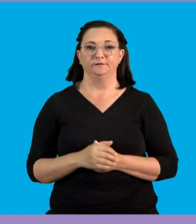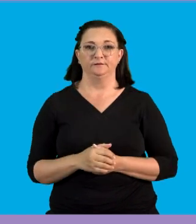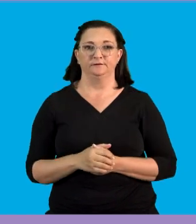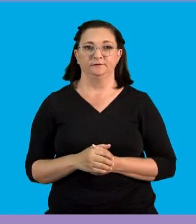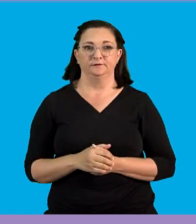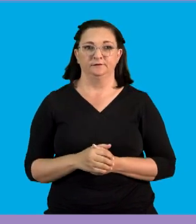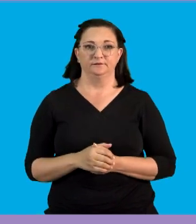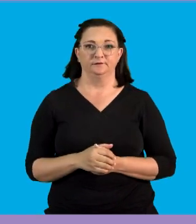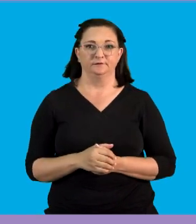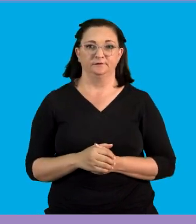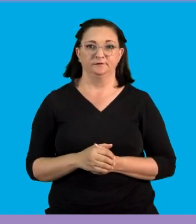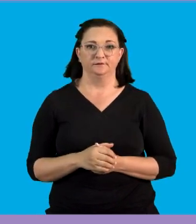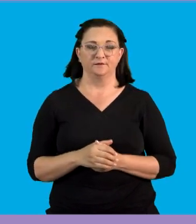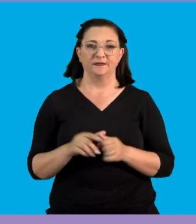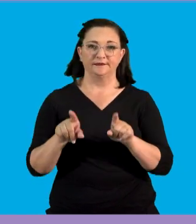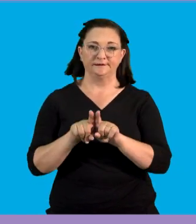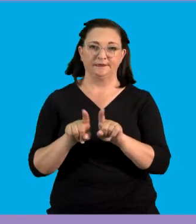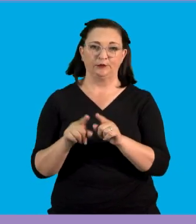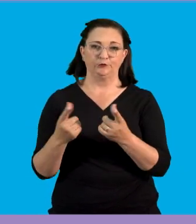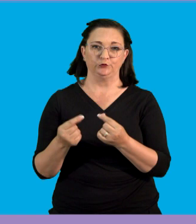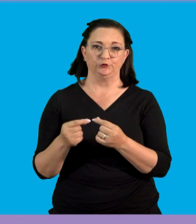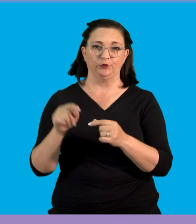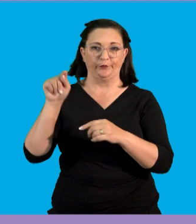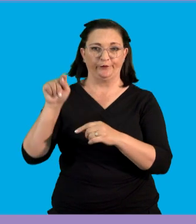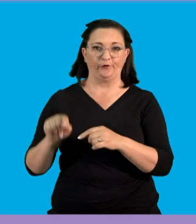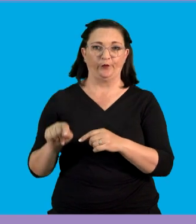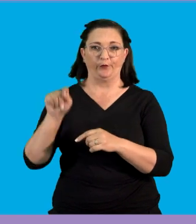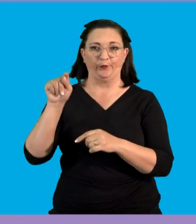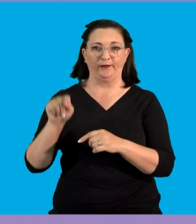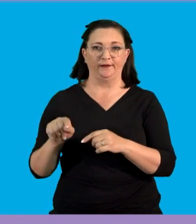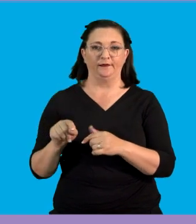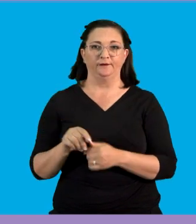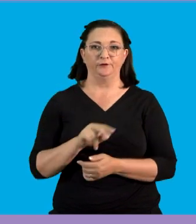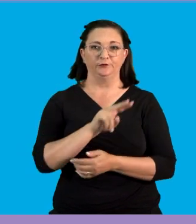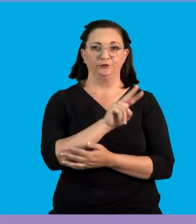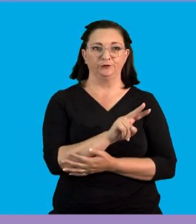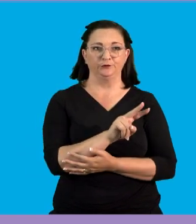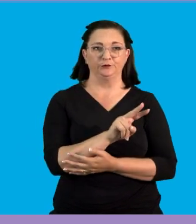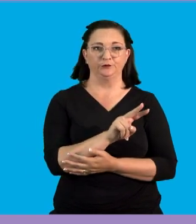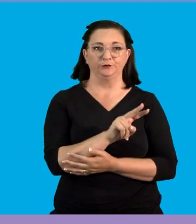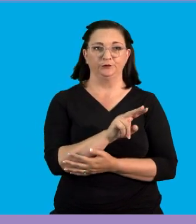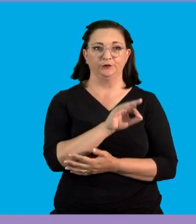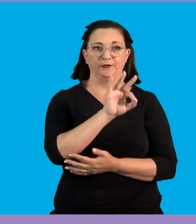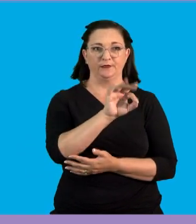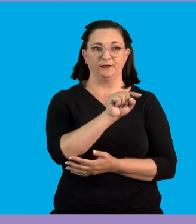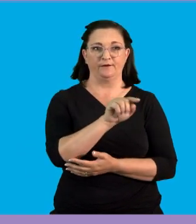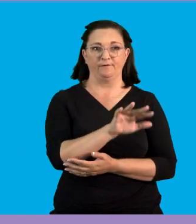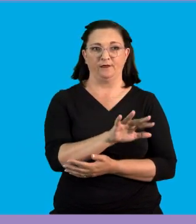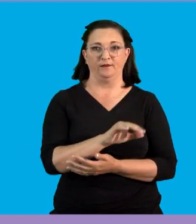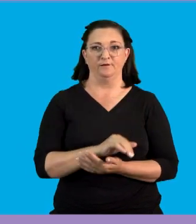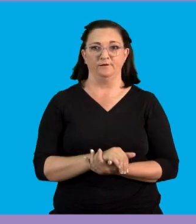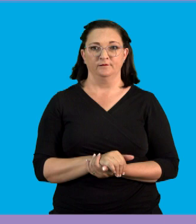29/8. And then we are going to do the same thing for the width, and that is 2 3/5.